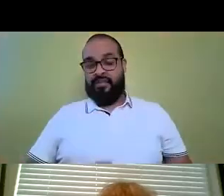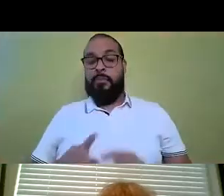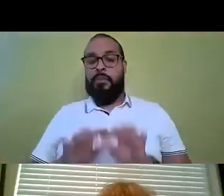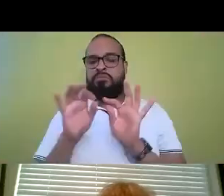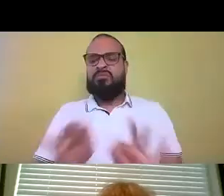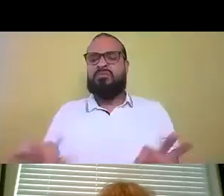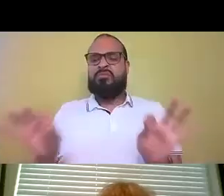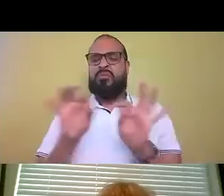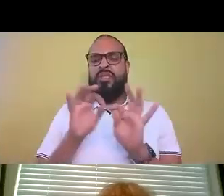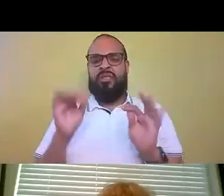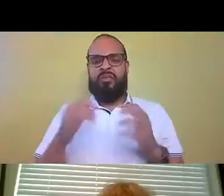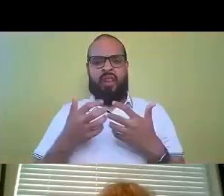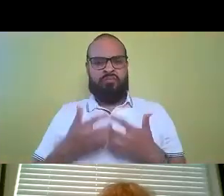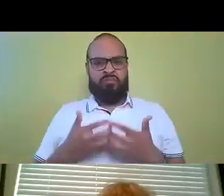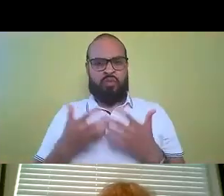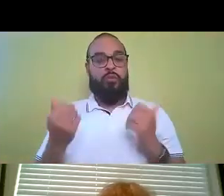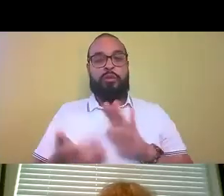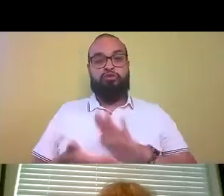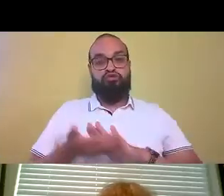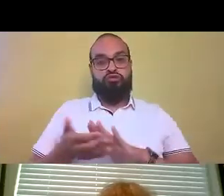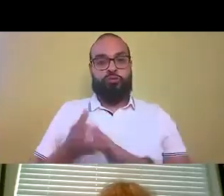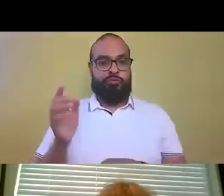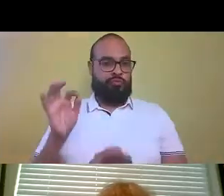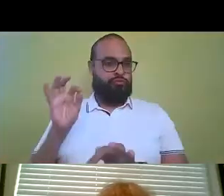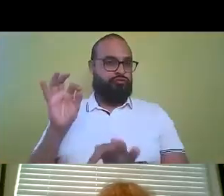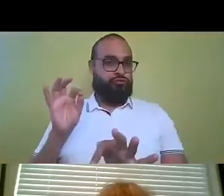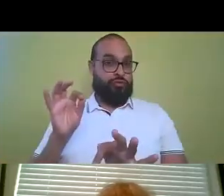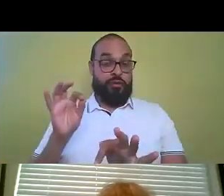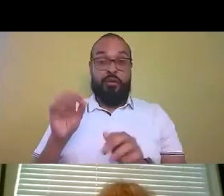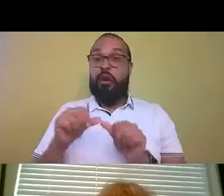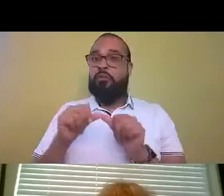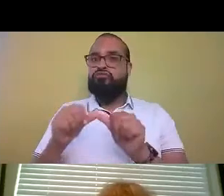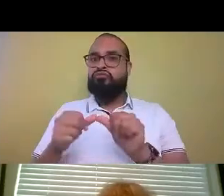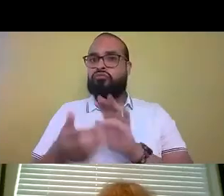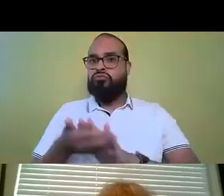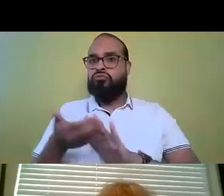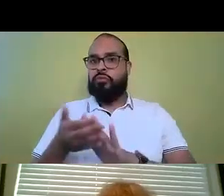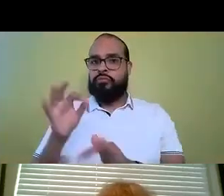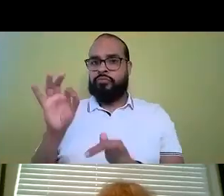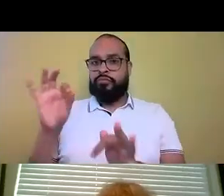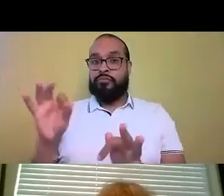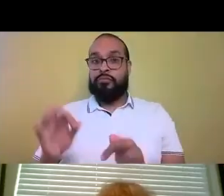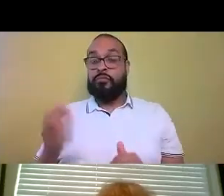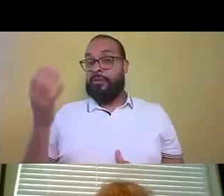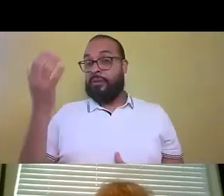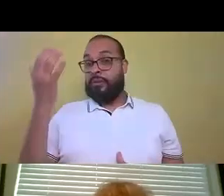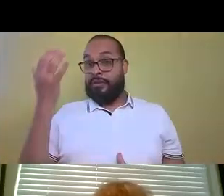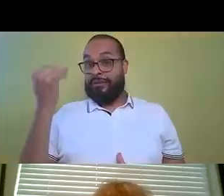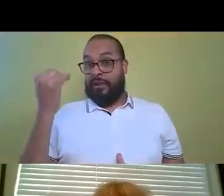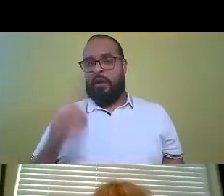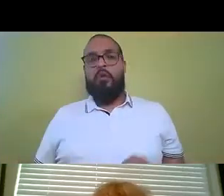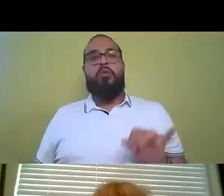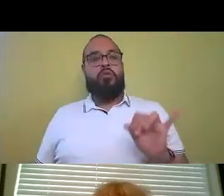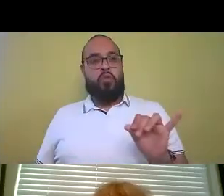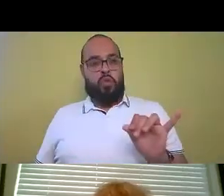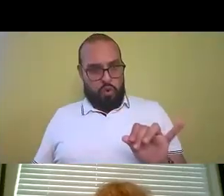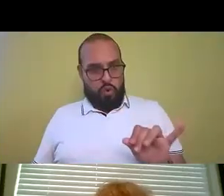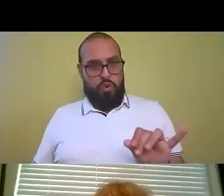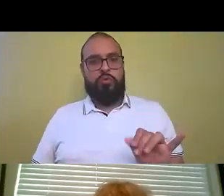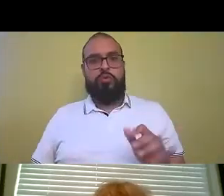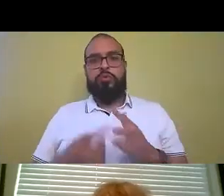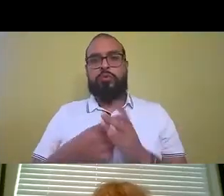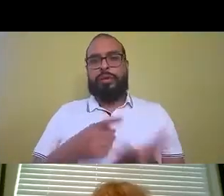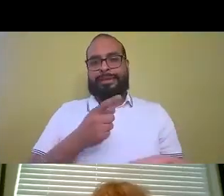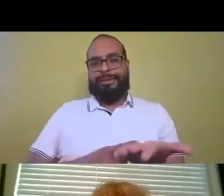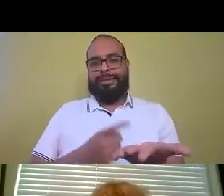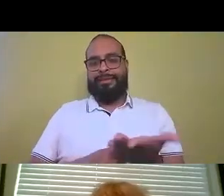be running just right. And we want to keep it running just right because early on, we start talking about how much harder it is to